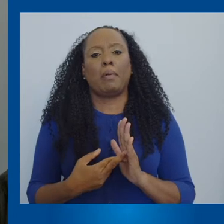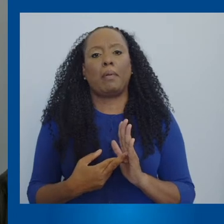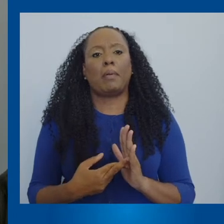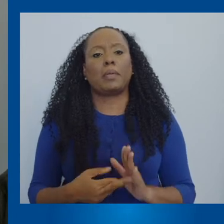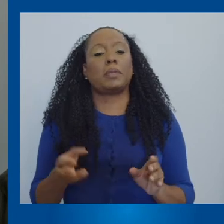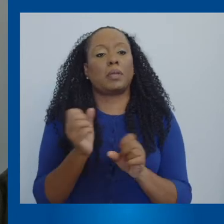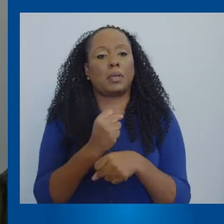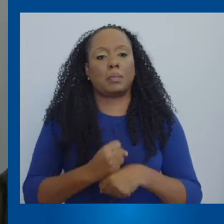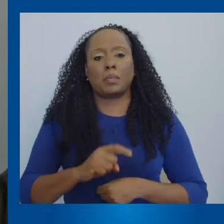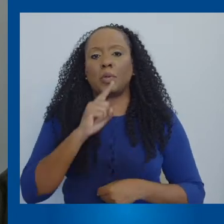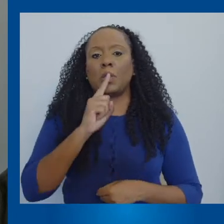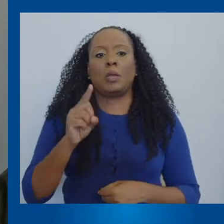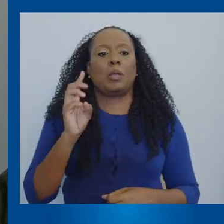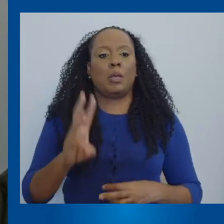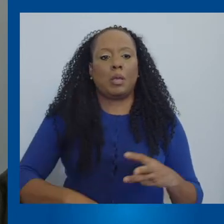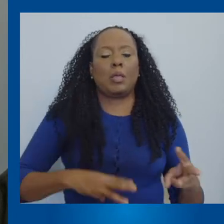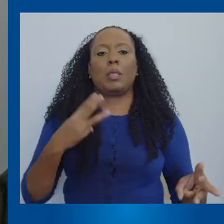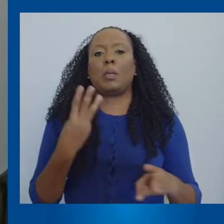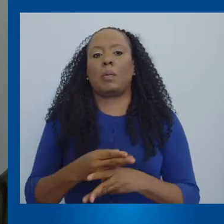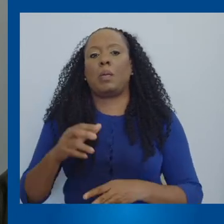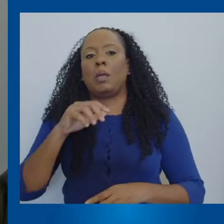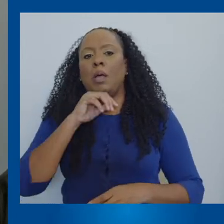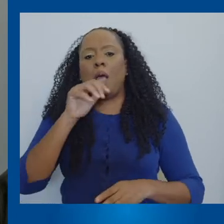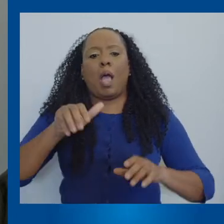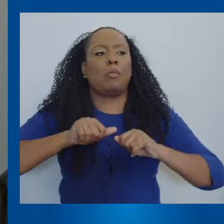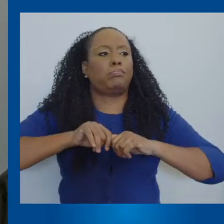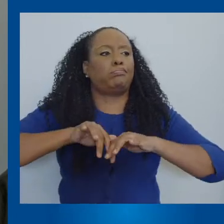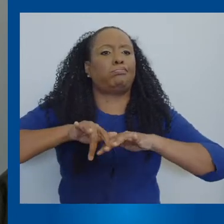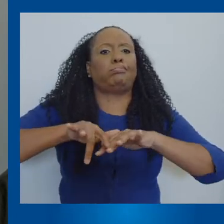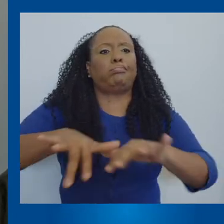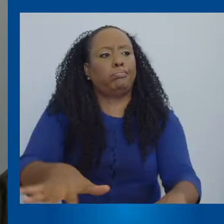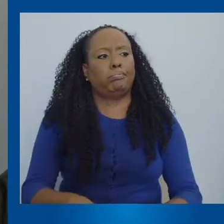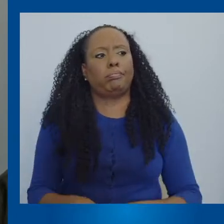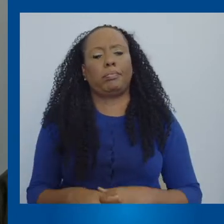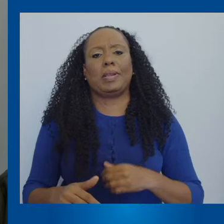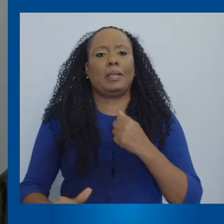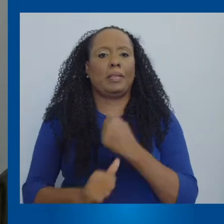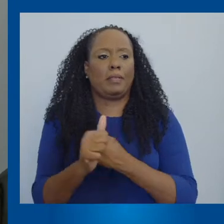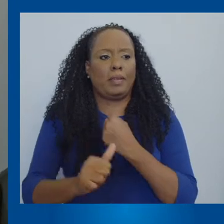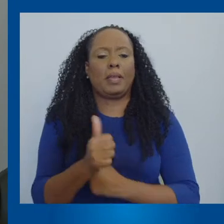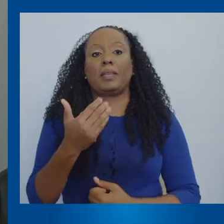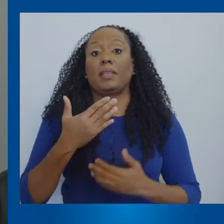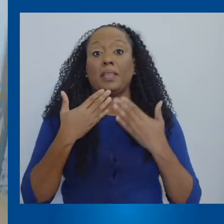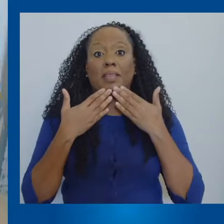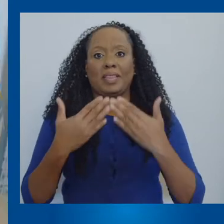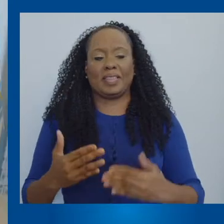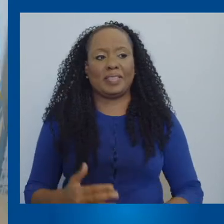in ensuring that the world is not overrun by this latest threat. Thank you.